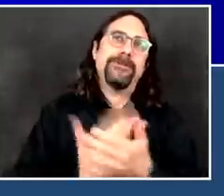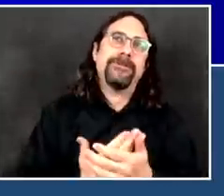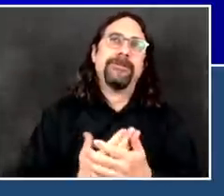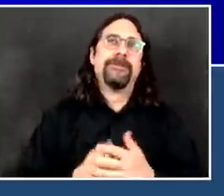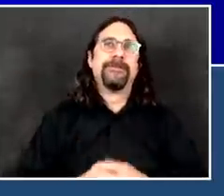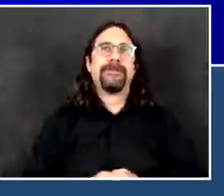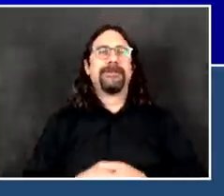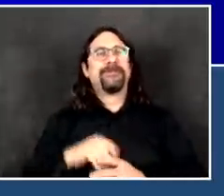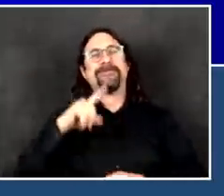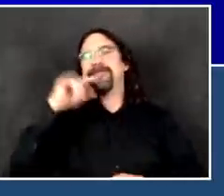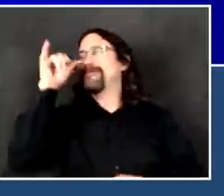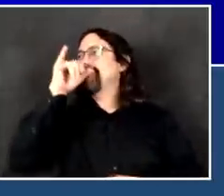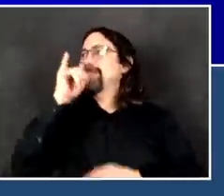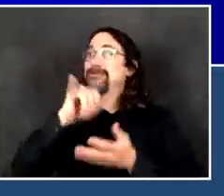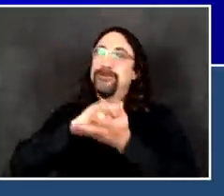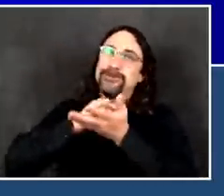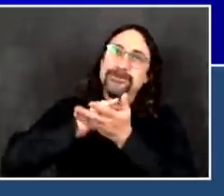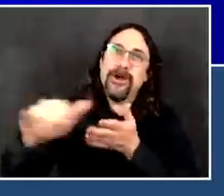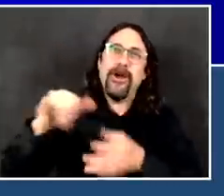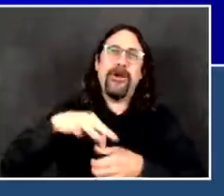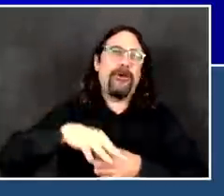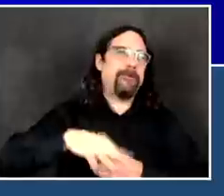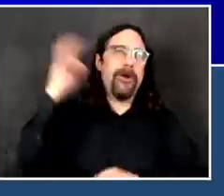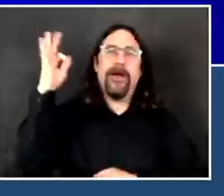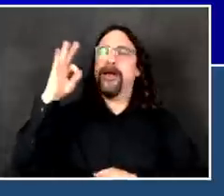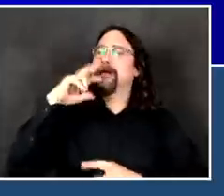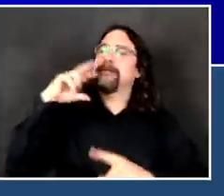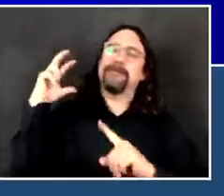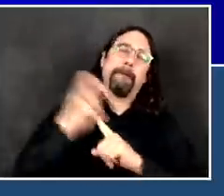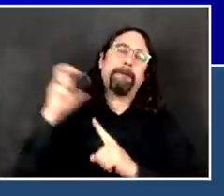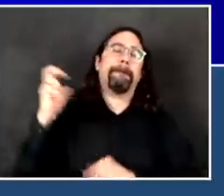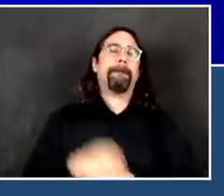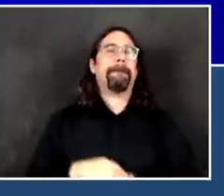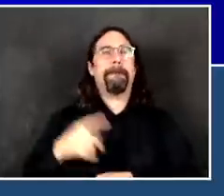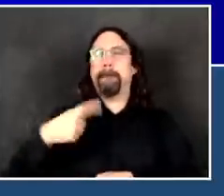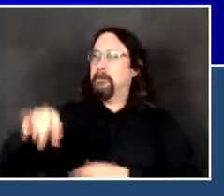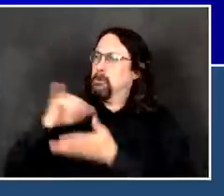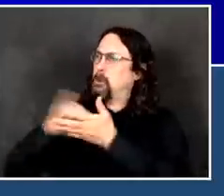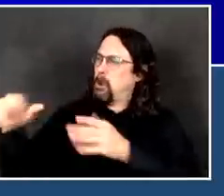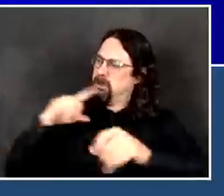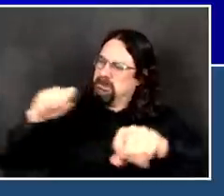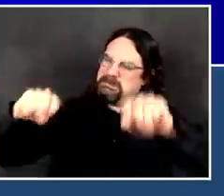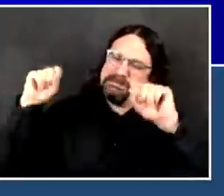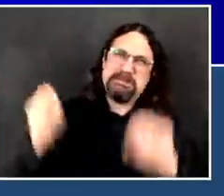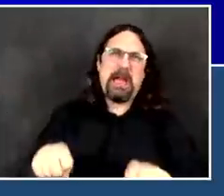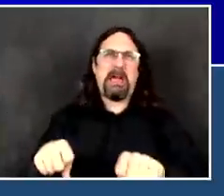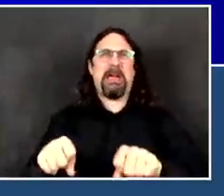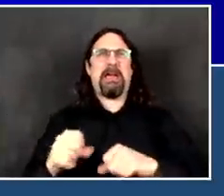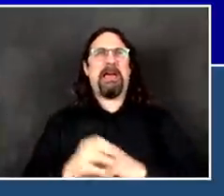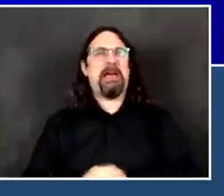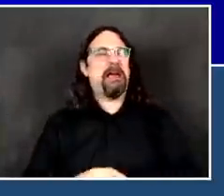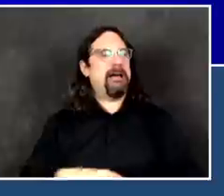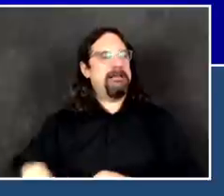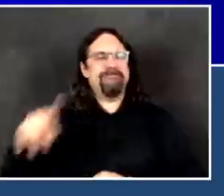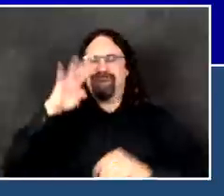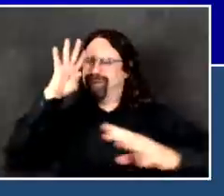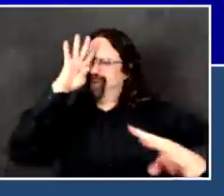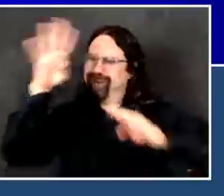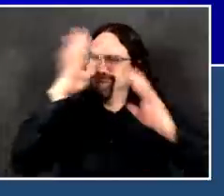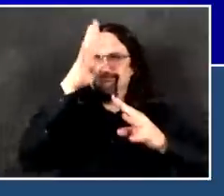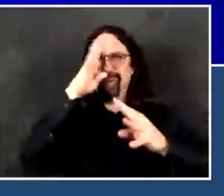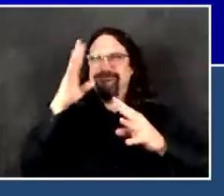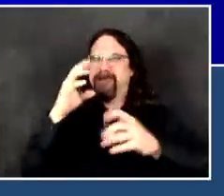incredible verve, the drive, the ability to do something no matter how brash or unlikely. So